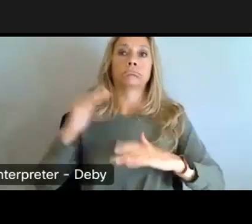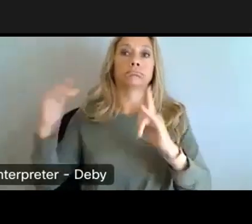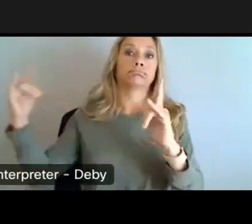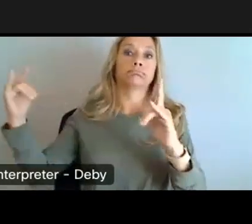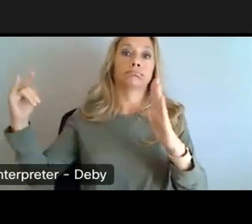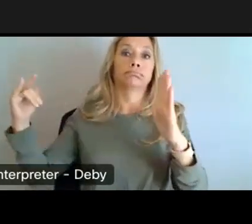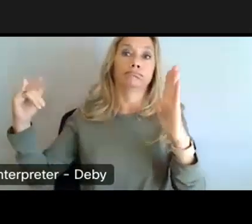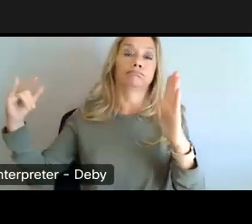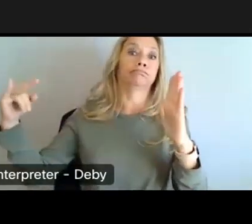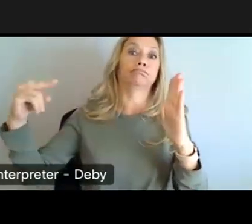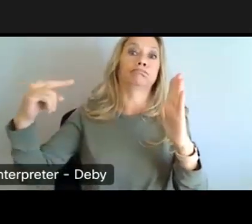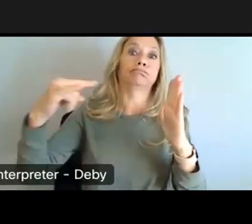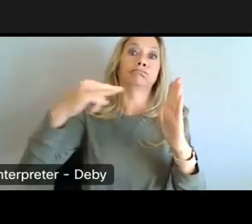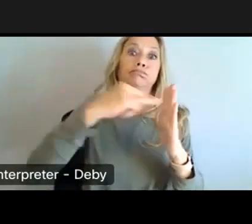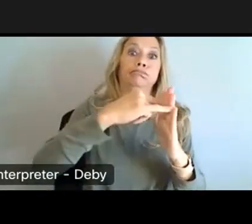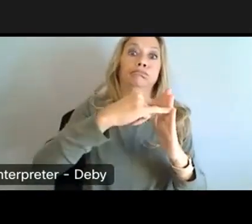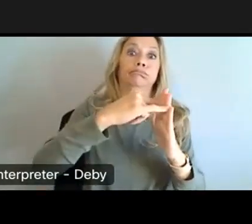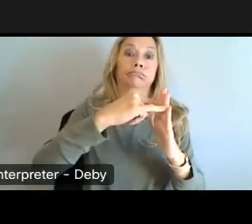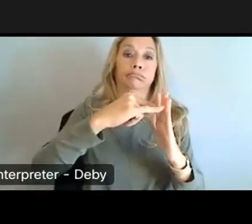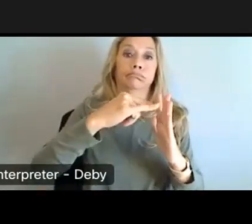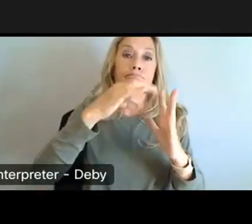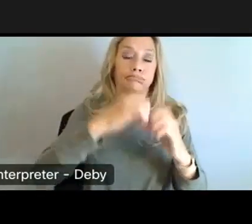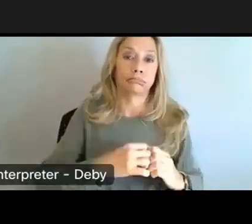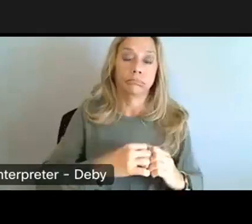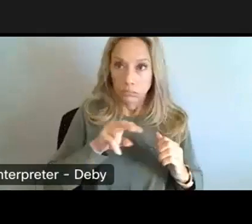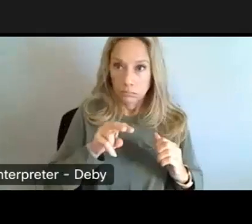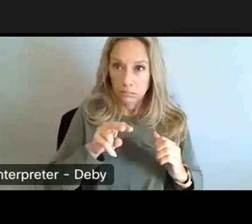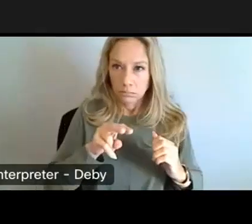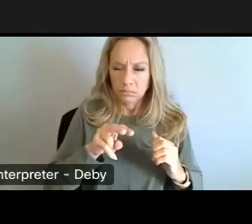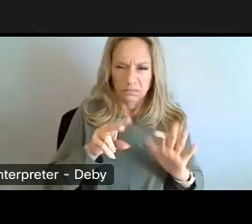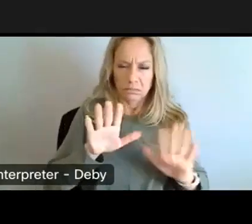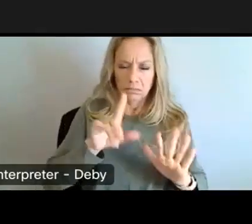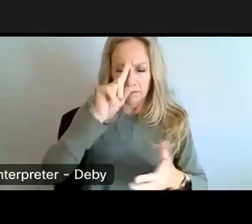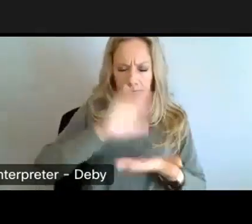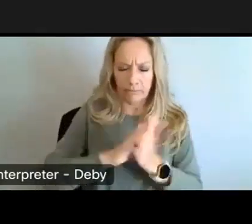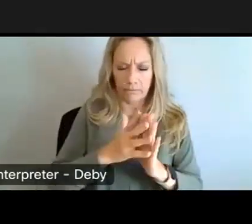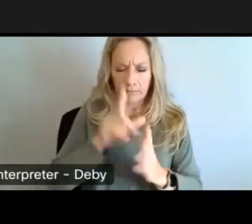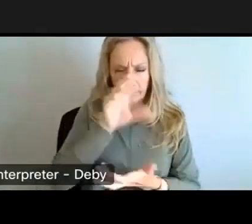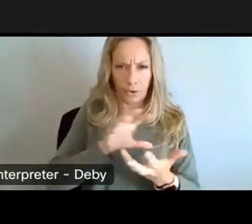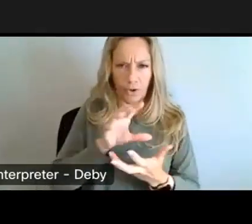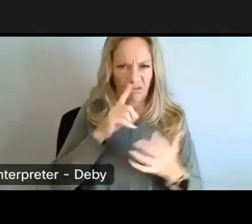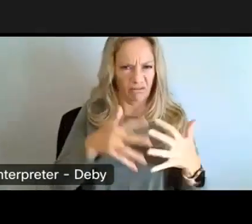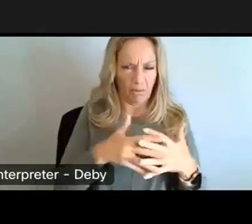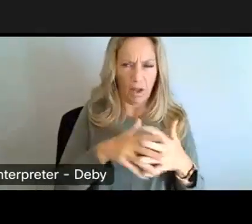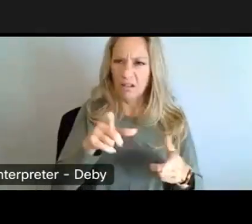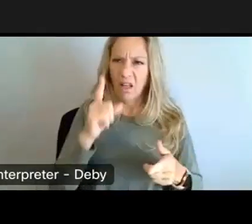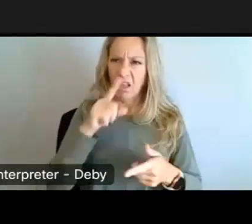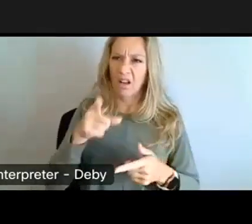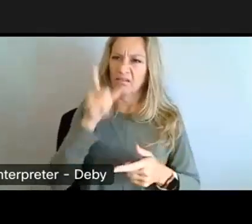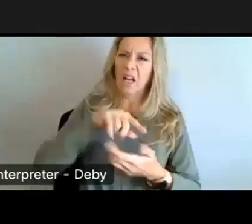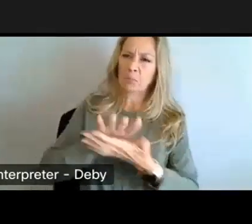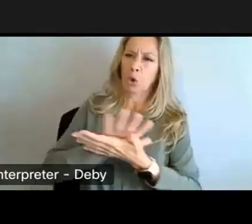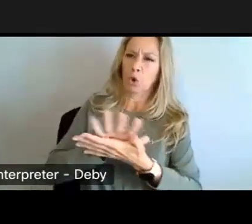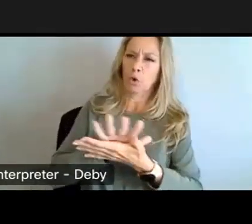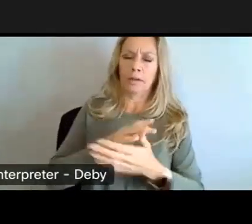was, okay, they put on a movie. Let's turn the football game back on. And then we